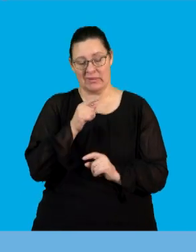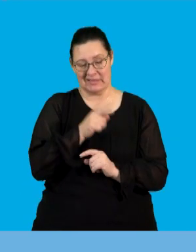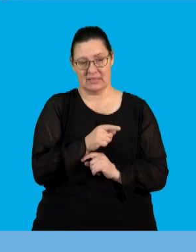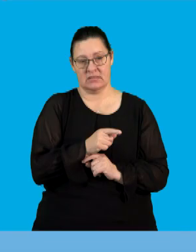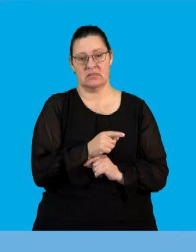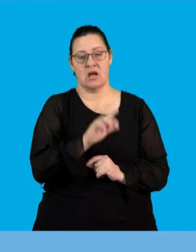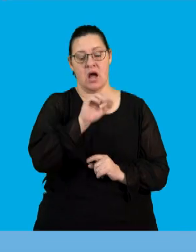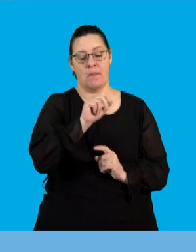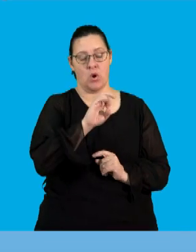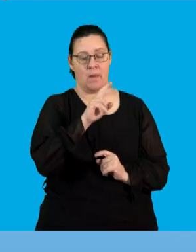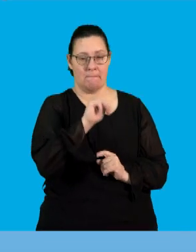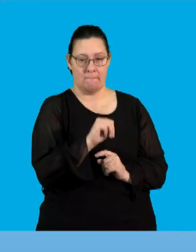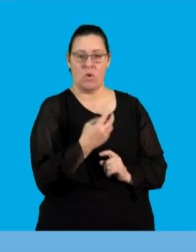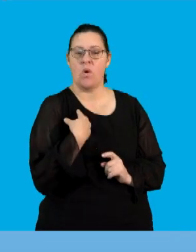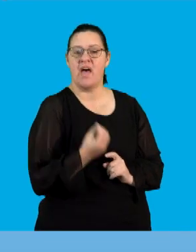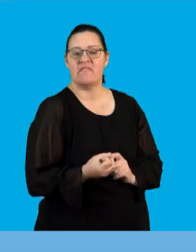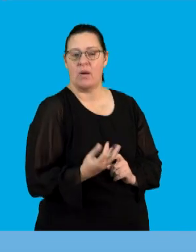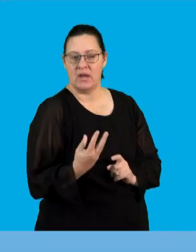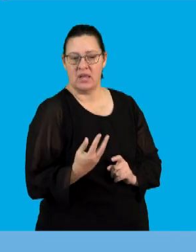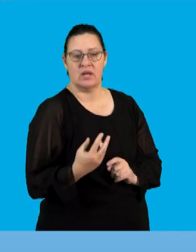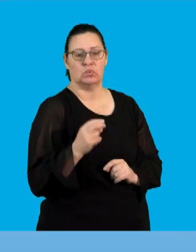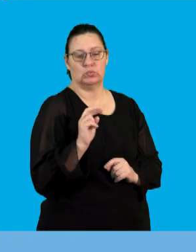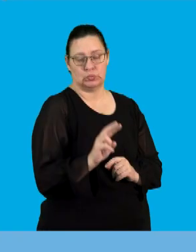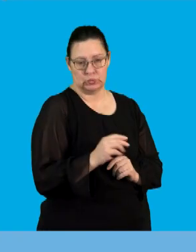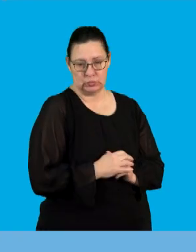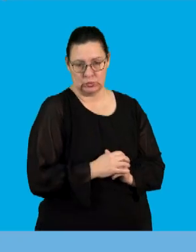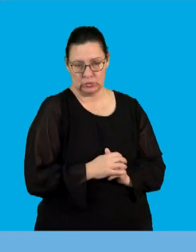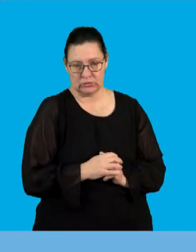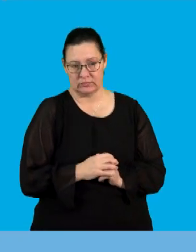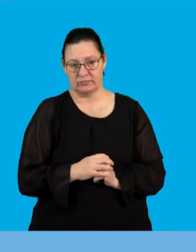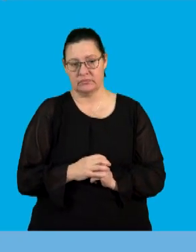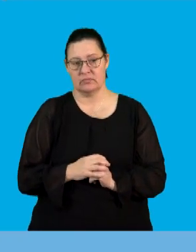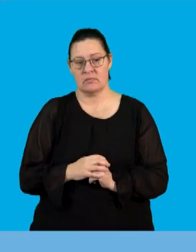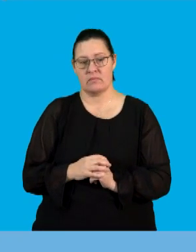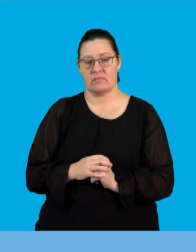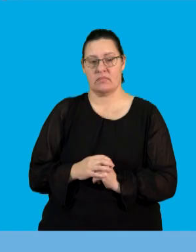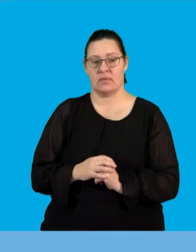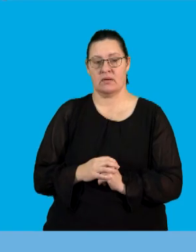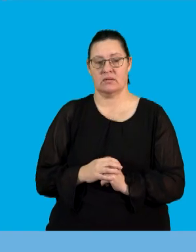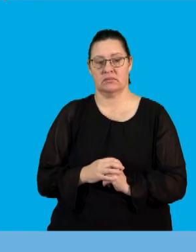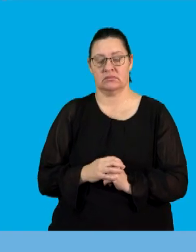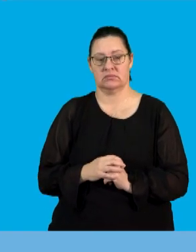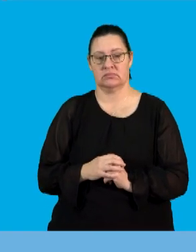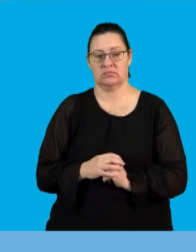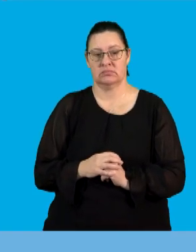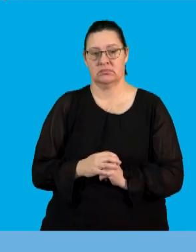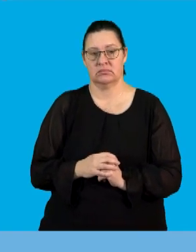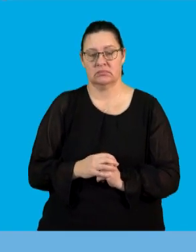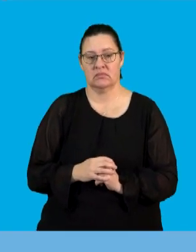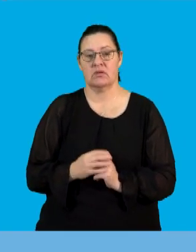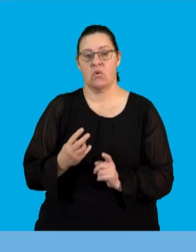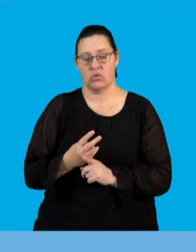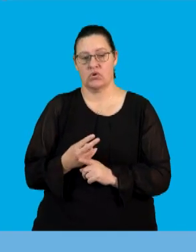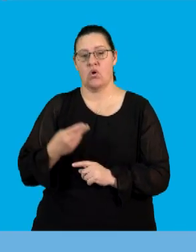in this case of ammonium do you have. So basically, how many atoms you have of nitrogen. So the 2 is going to be going for the N and also going